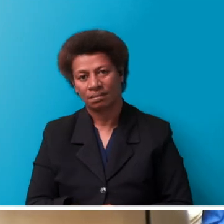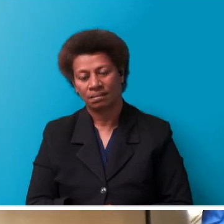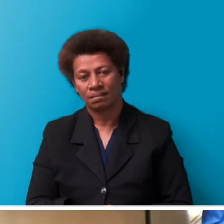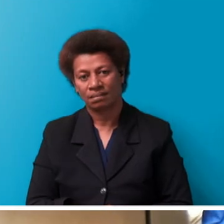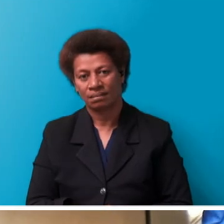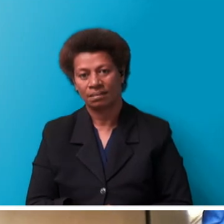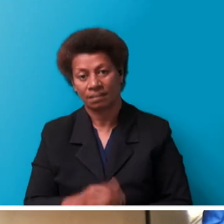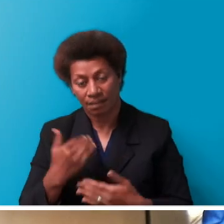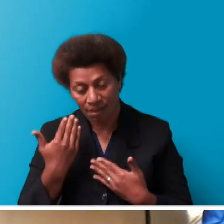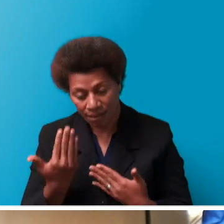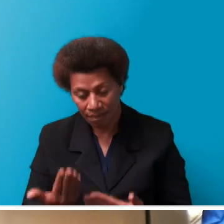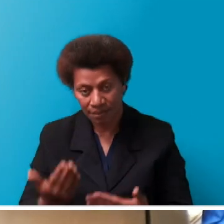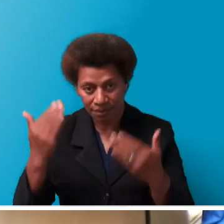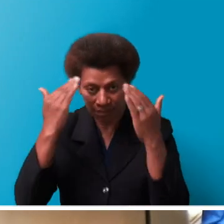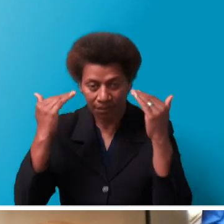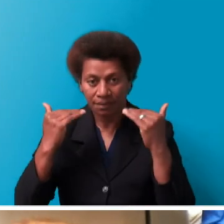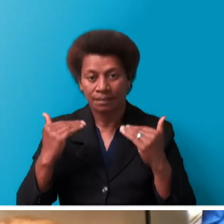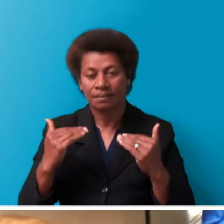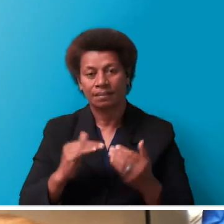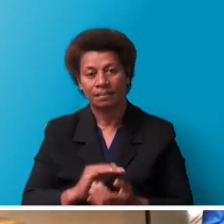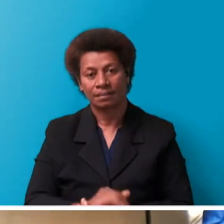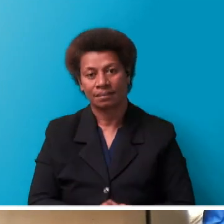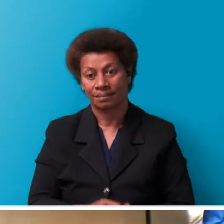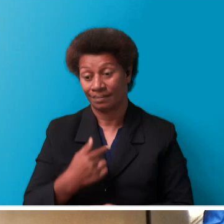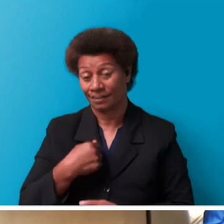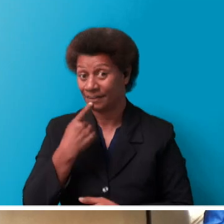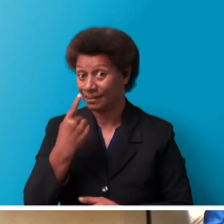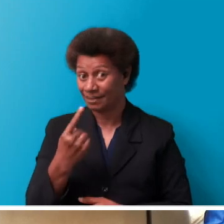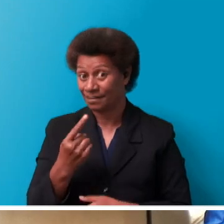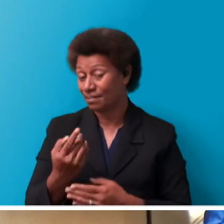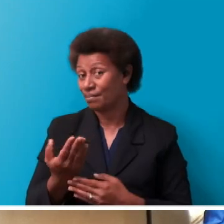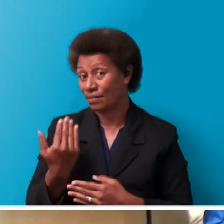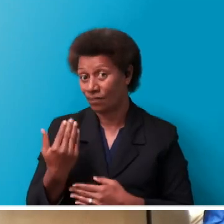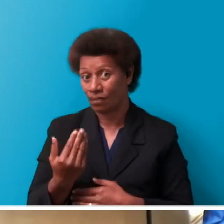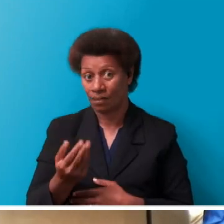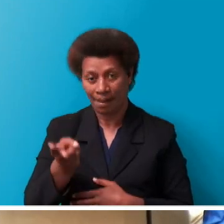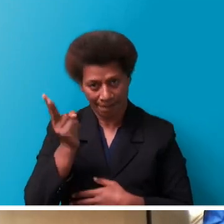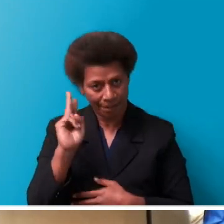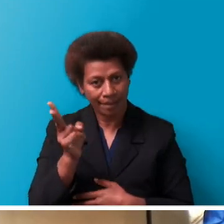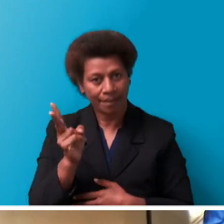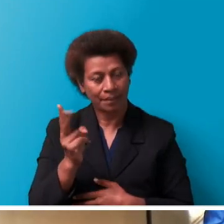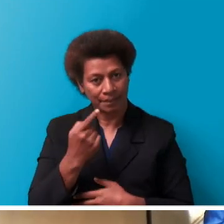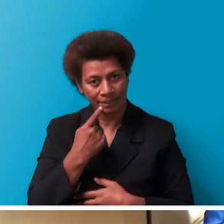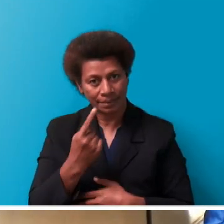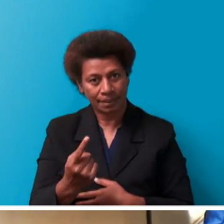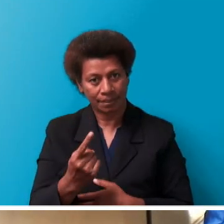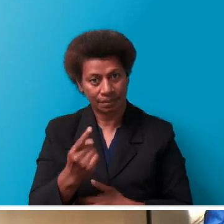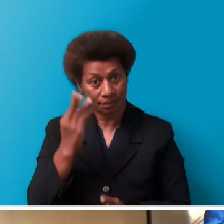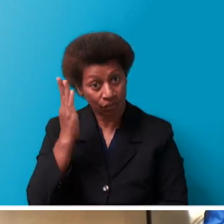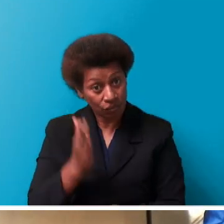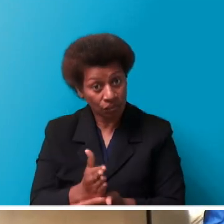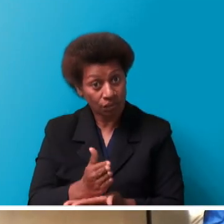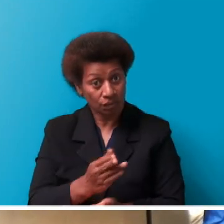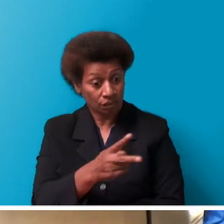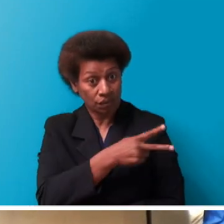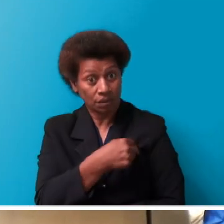Honorable Speaker, I have said before, and I will say again, true security is not just